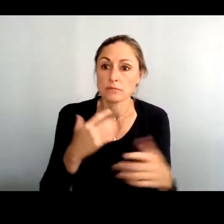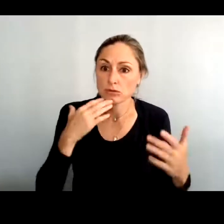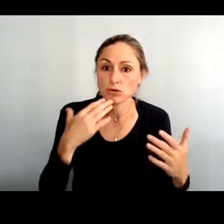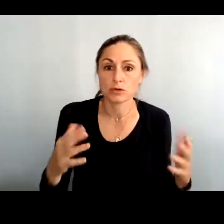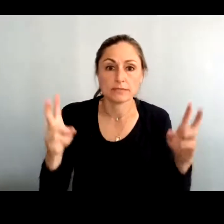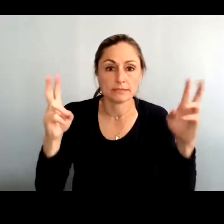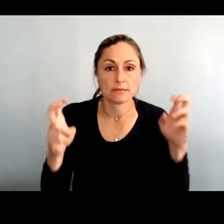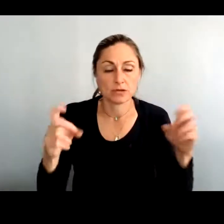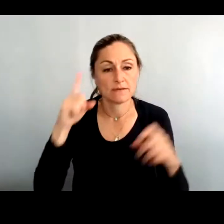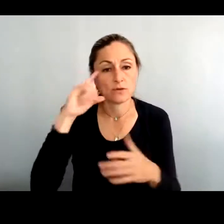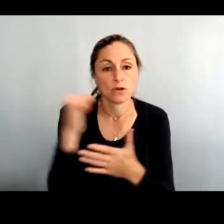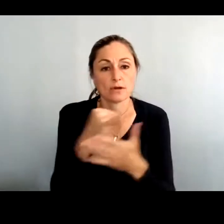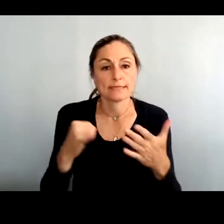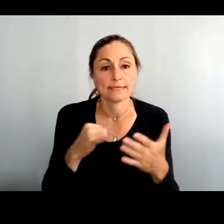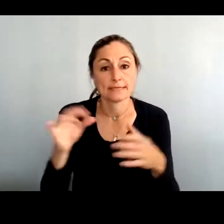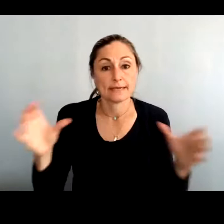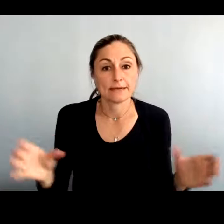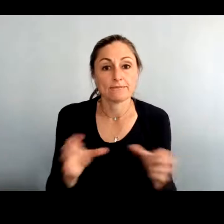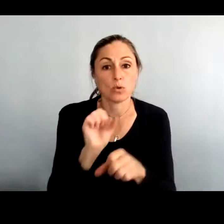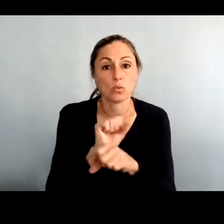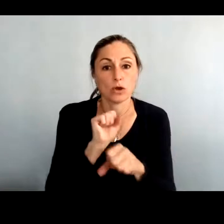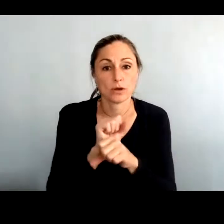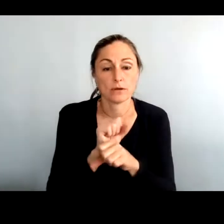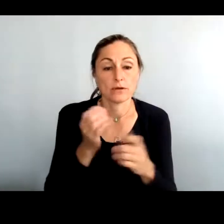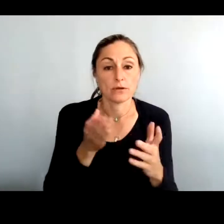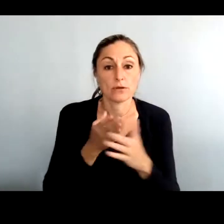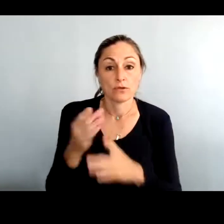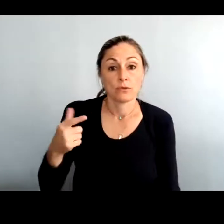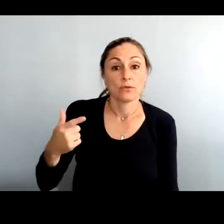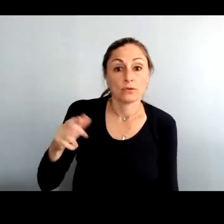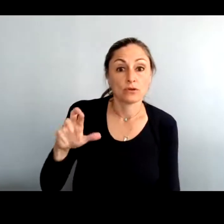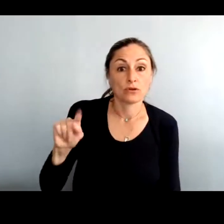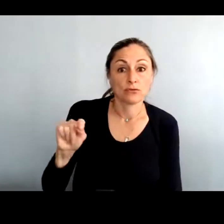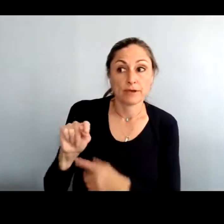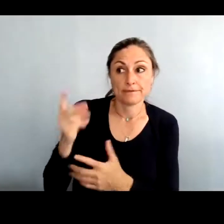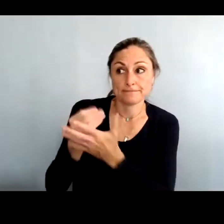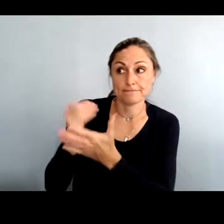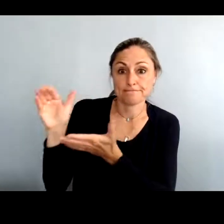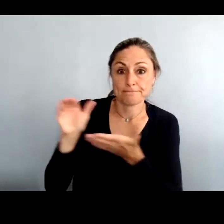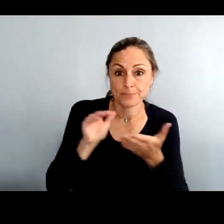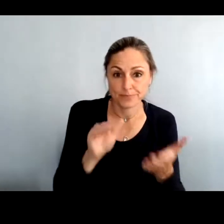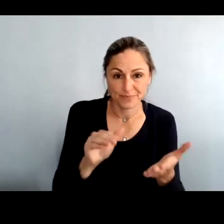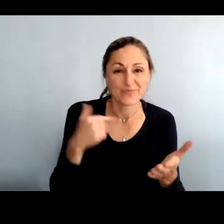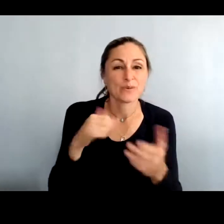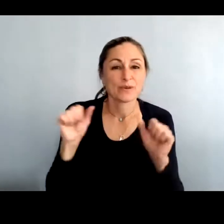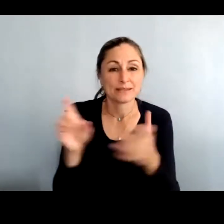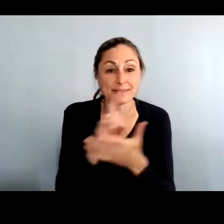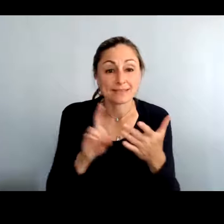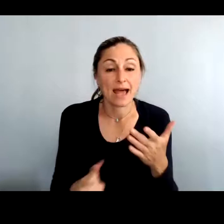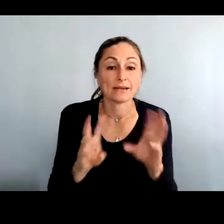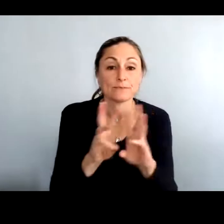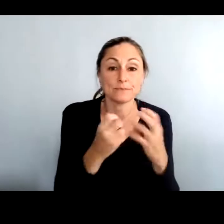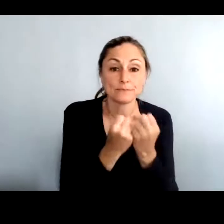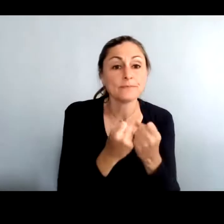for artistic work. Through this grant has allowed us to design workshops that were open to